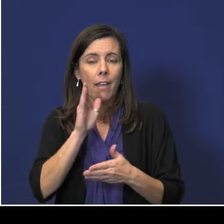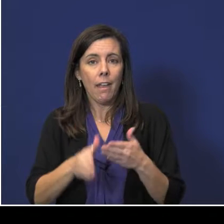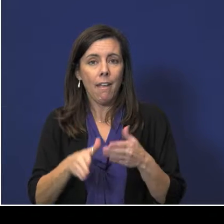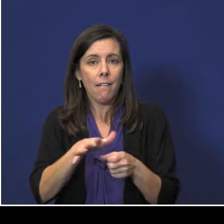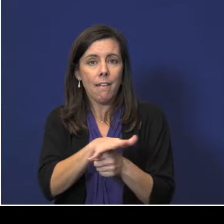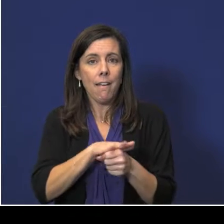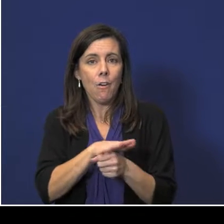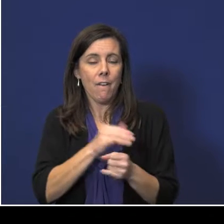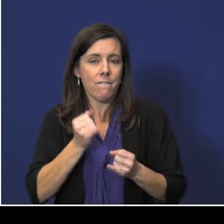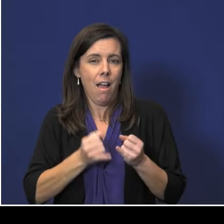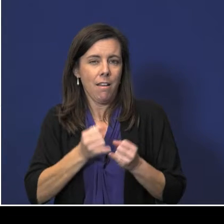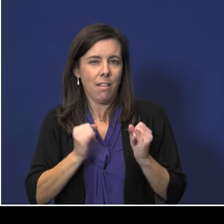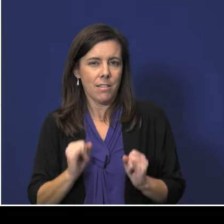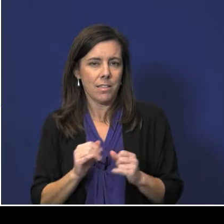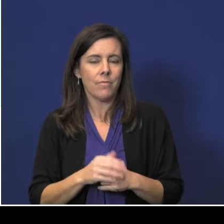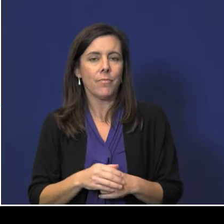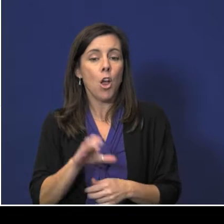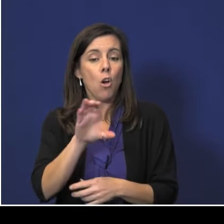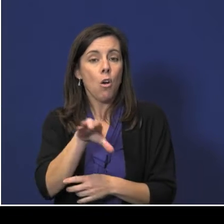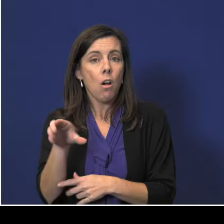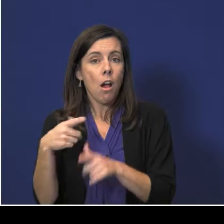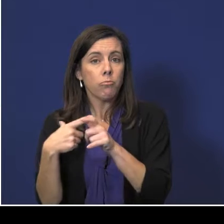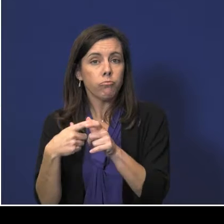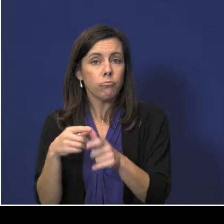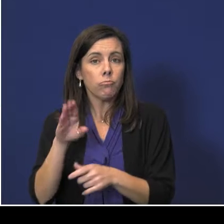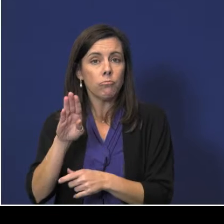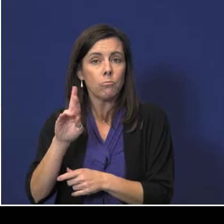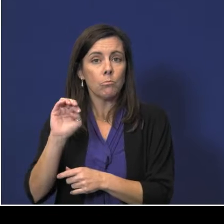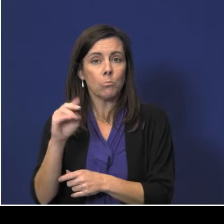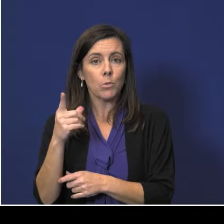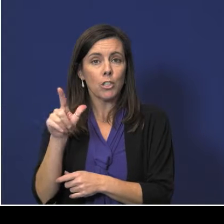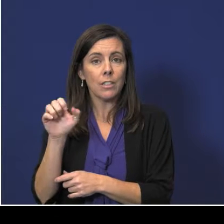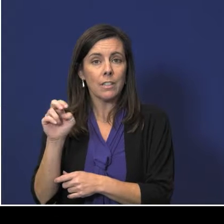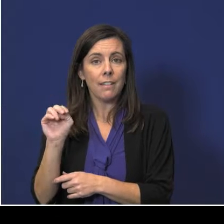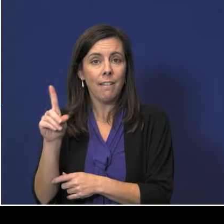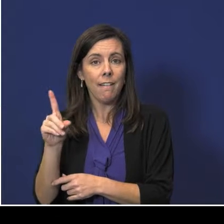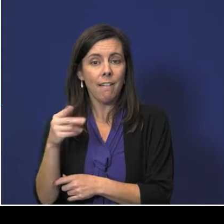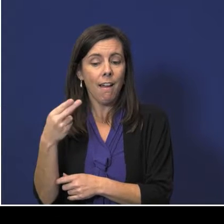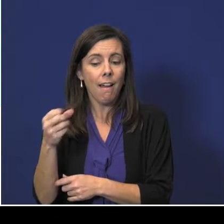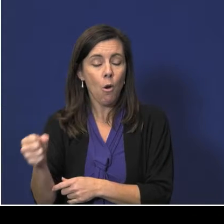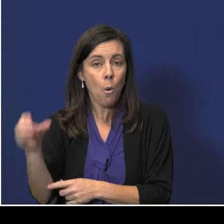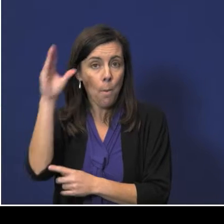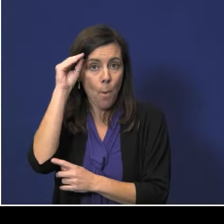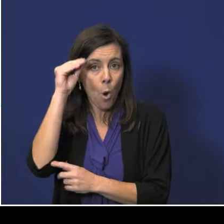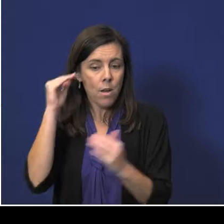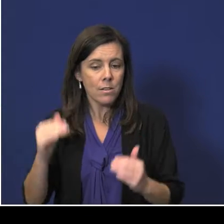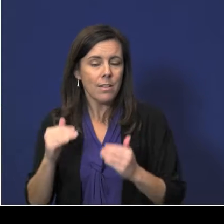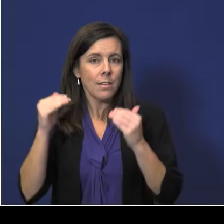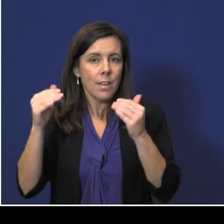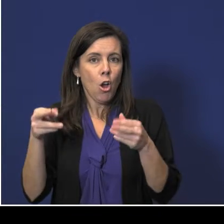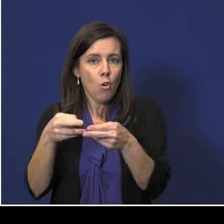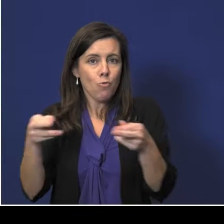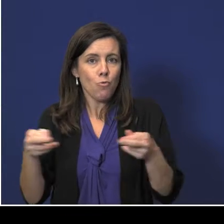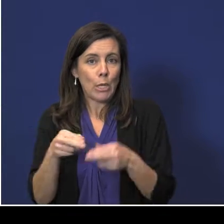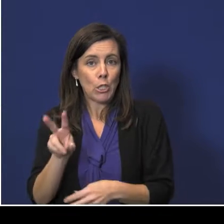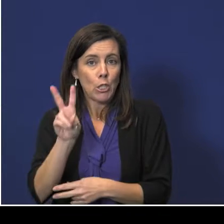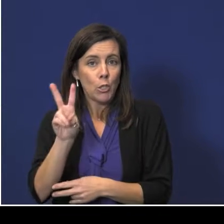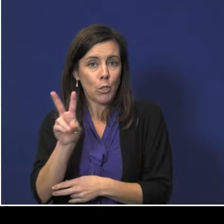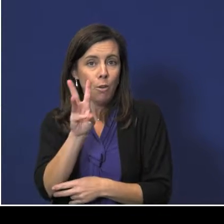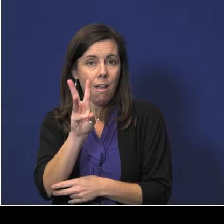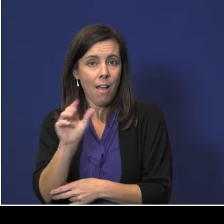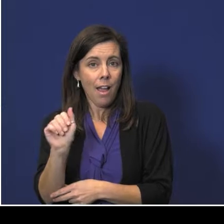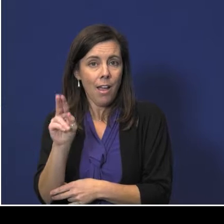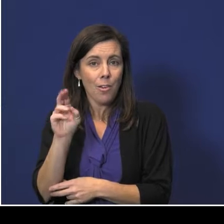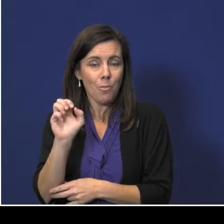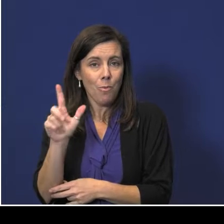finalists. In cross country, the Bridgeland High School boys advanced to the Region 2 6A UIL Cross Country